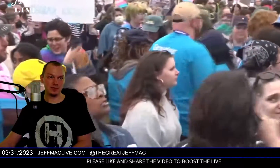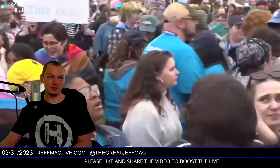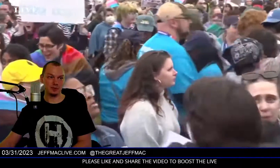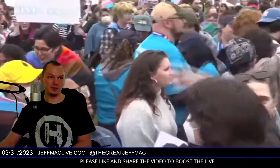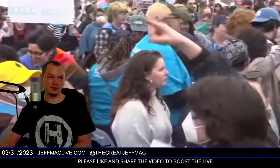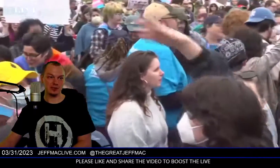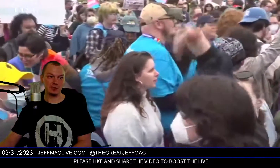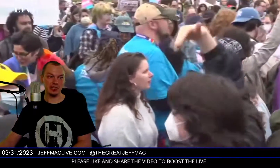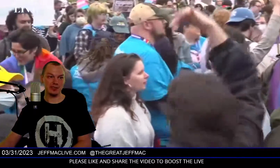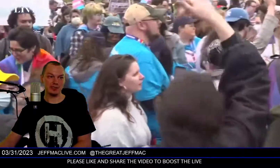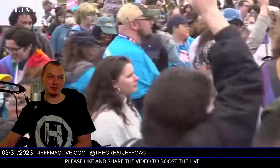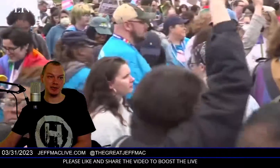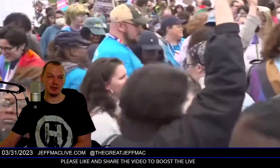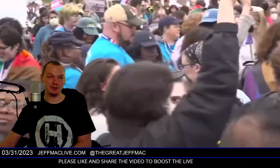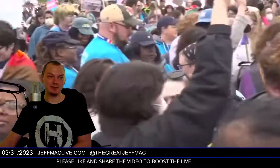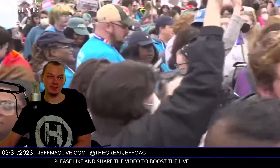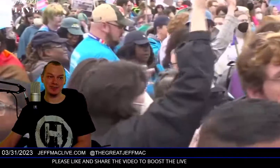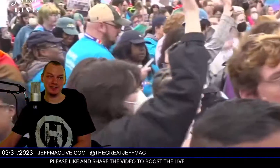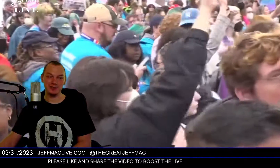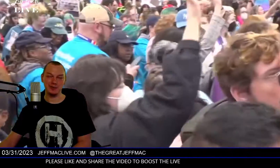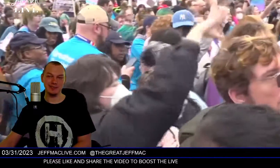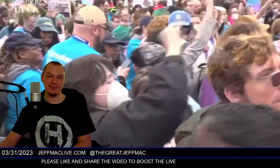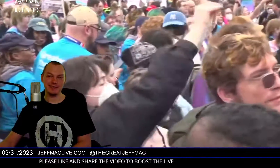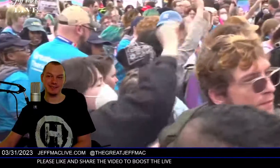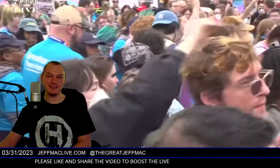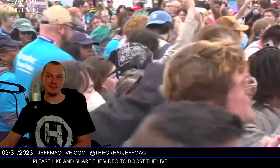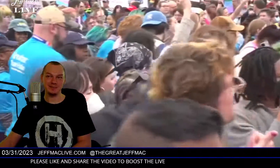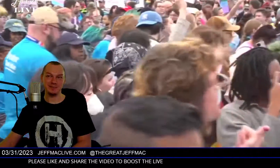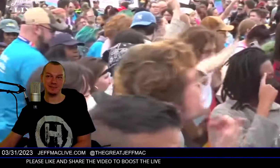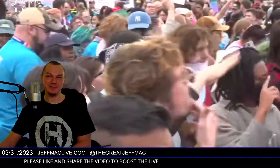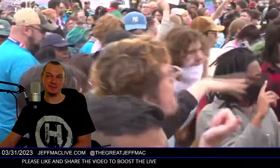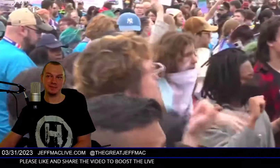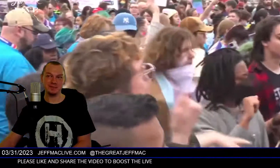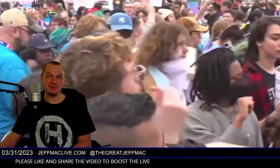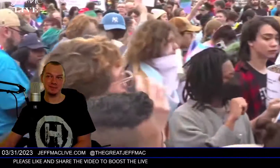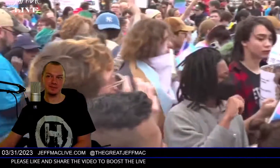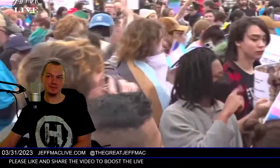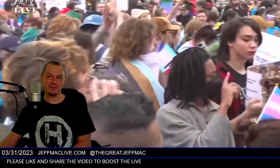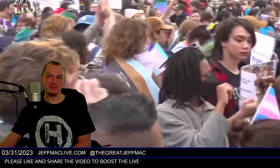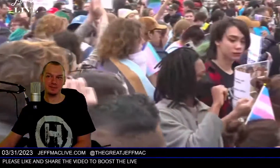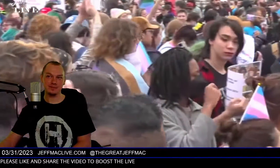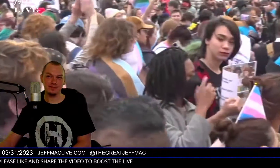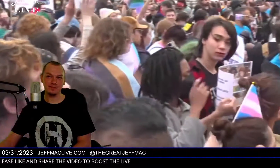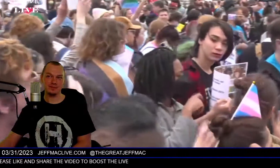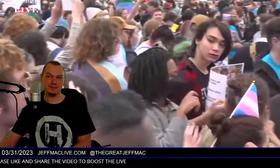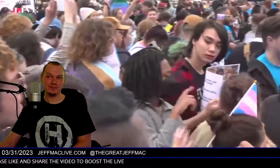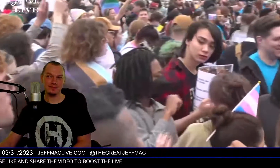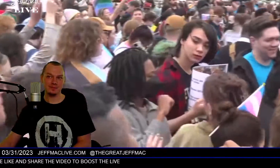rights. Serial spiller, same chance as BLM. Yeah, it's a coincidence, isn't it?